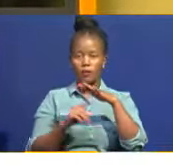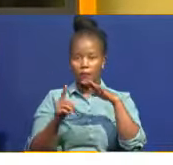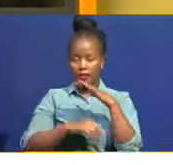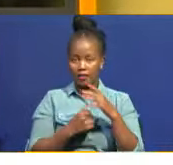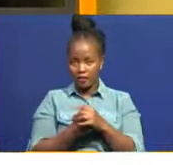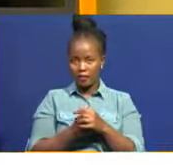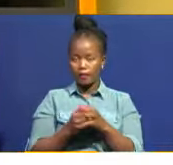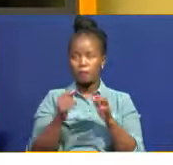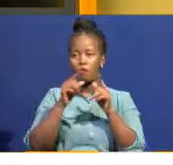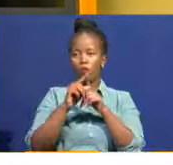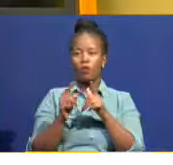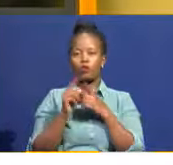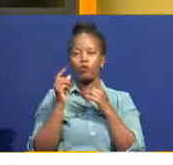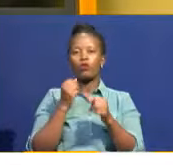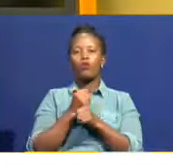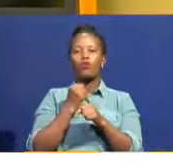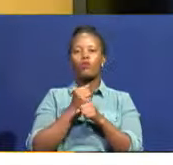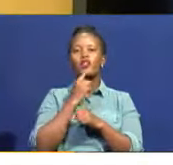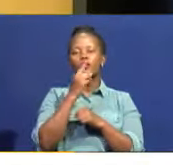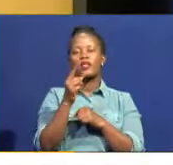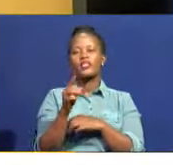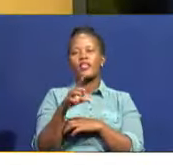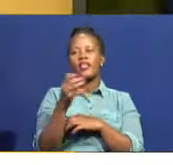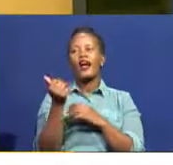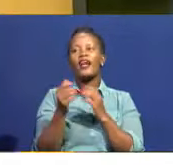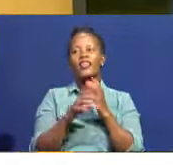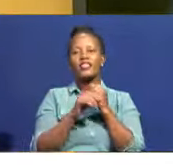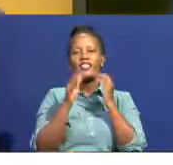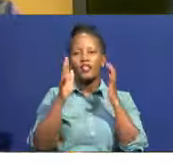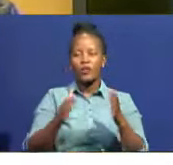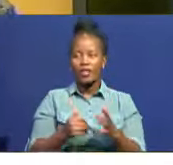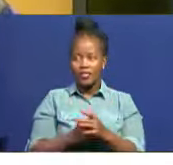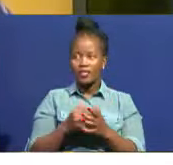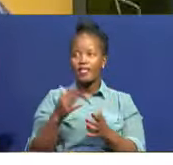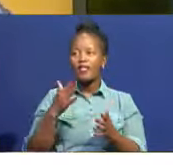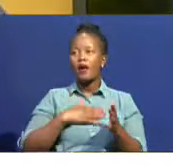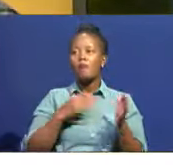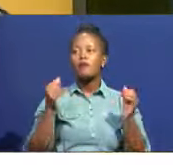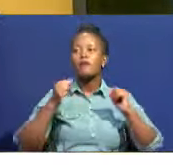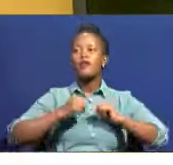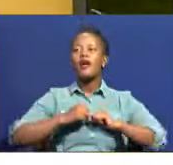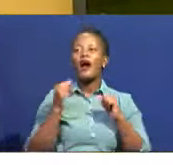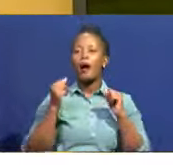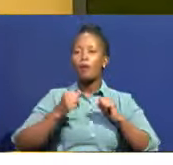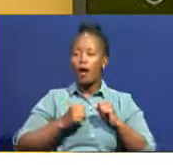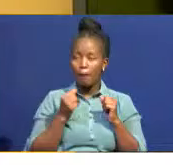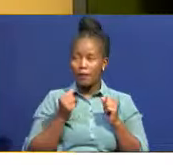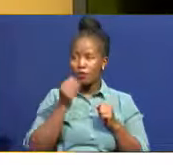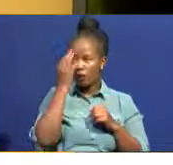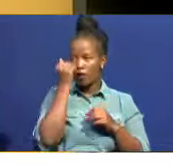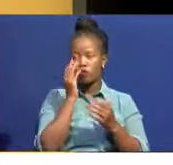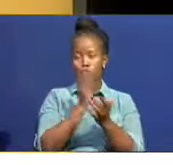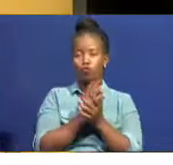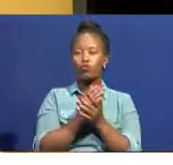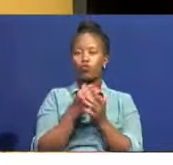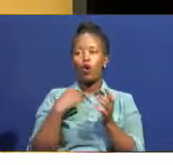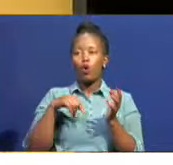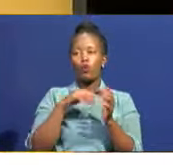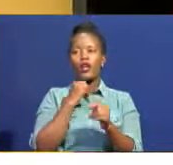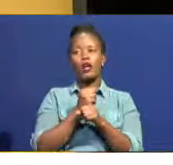the ministry, we're also going to take it to other stakeholders. I'm so much happy because Memba Wangu Wataona, we are doing something.